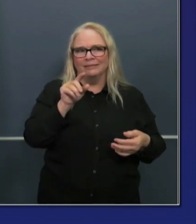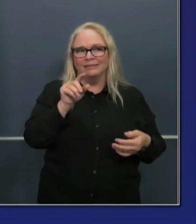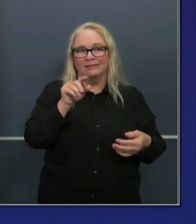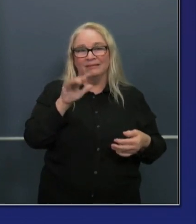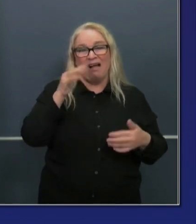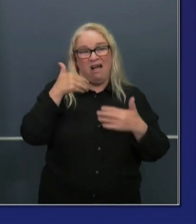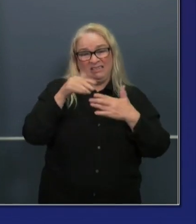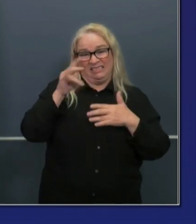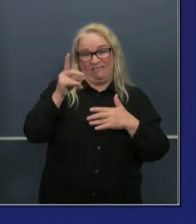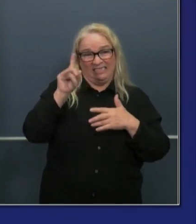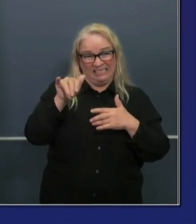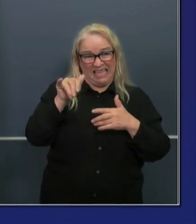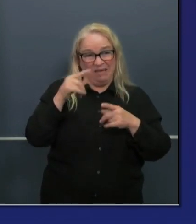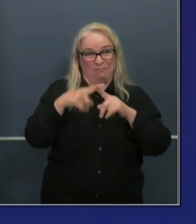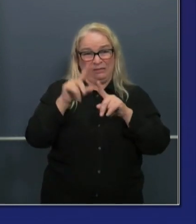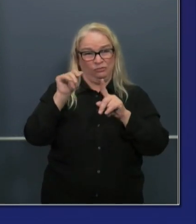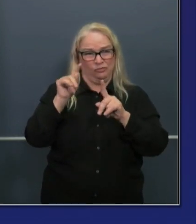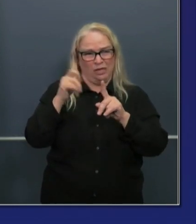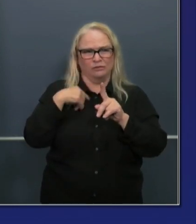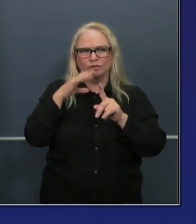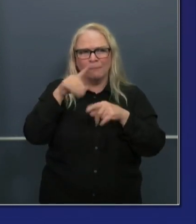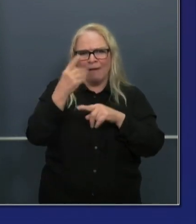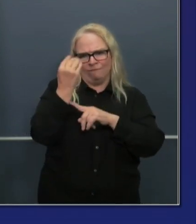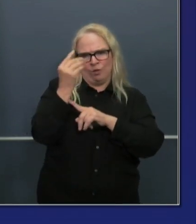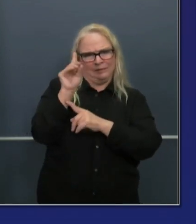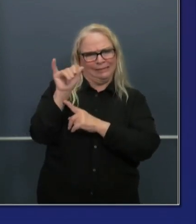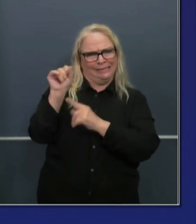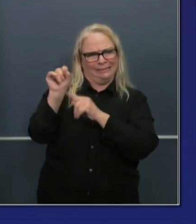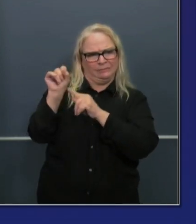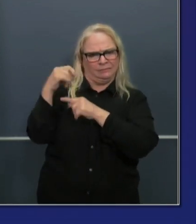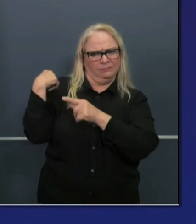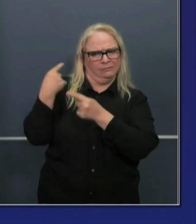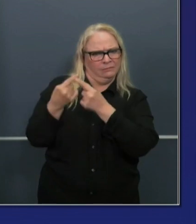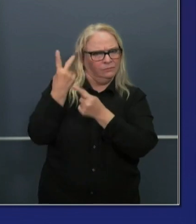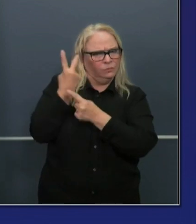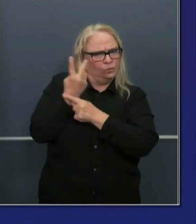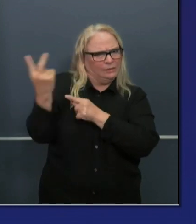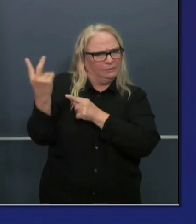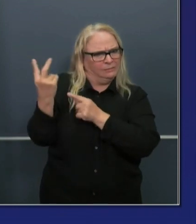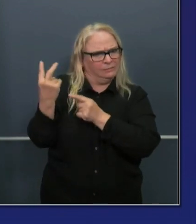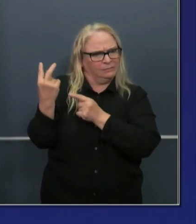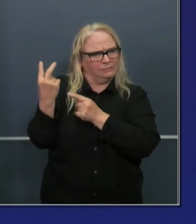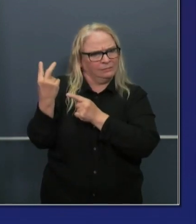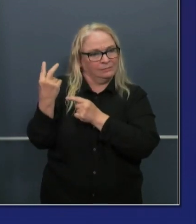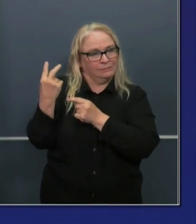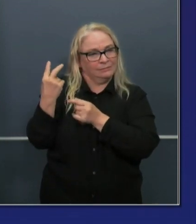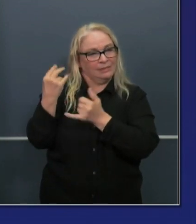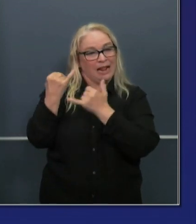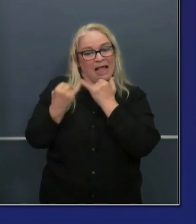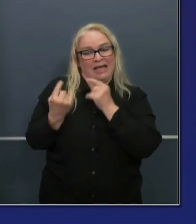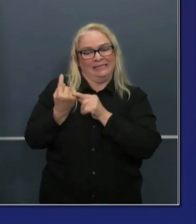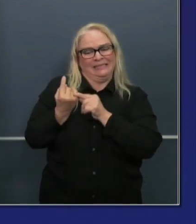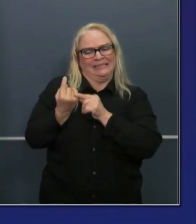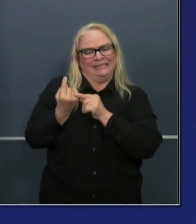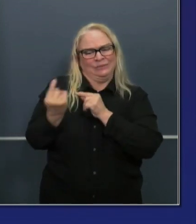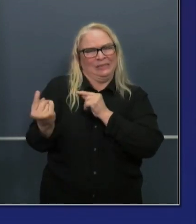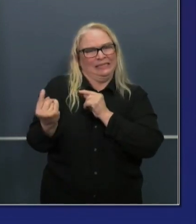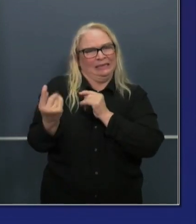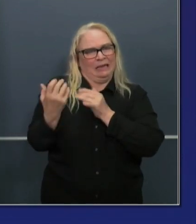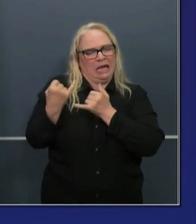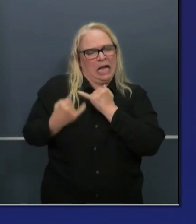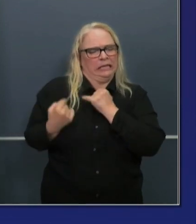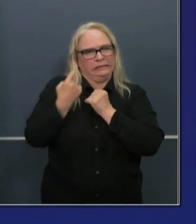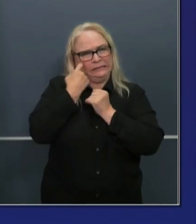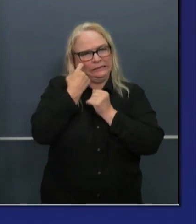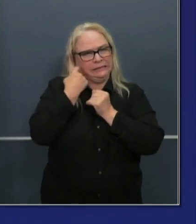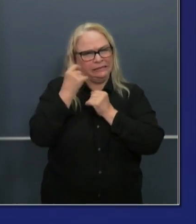rate. This is the 14-day that we've reflected from the beginning. I want to be consistent in terms of our presentation. But the 6%, again,